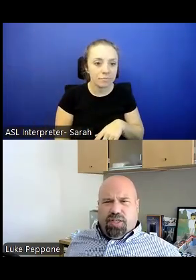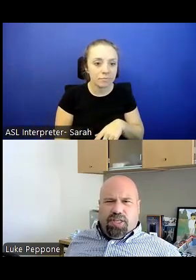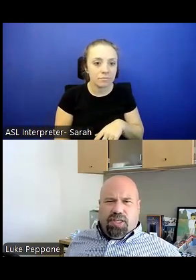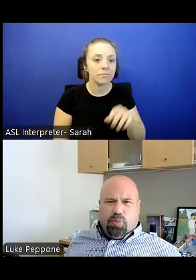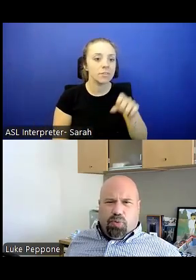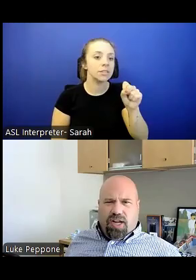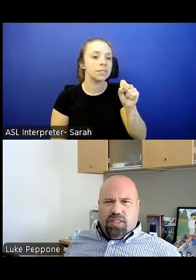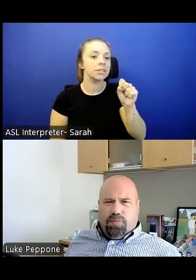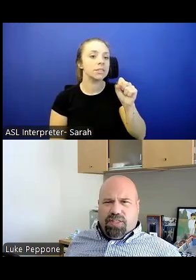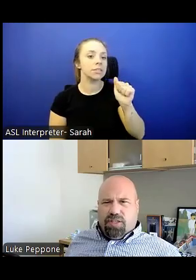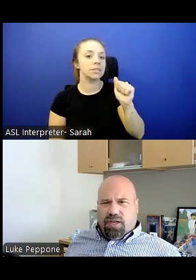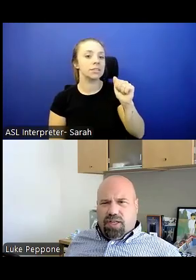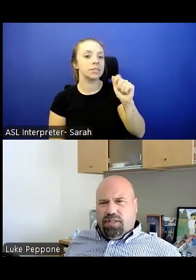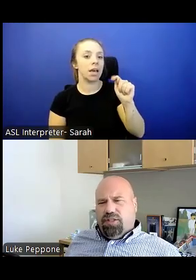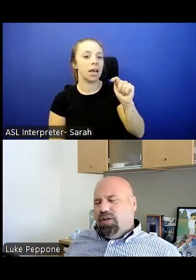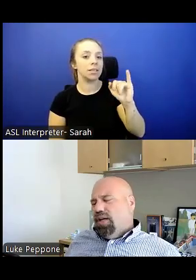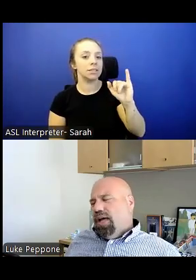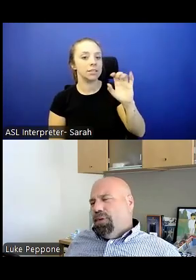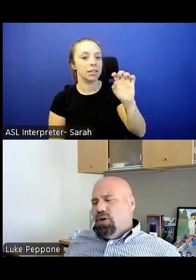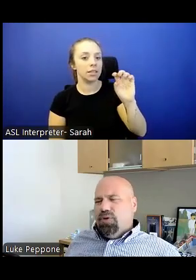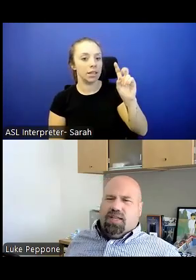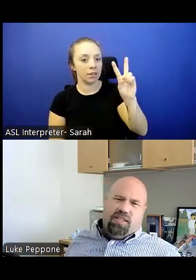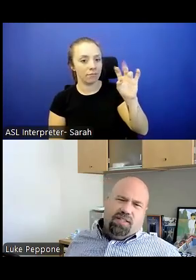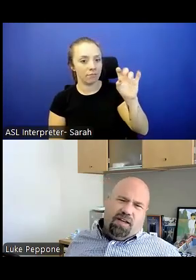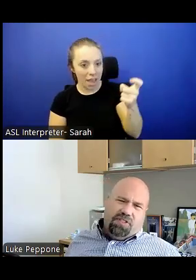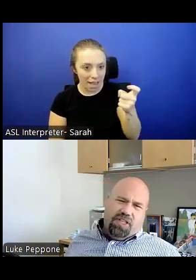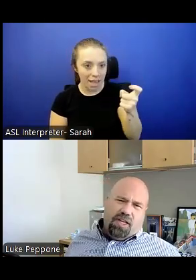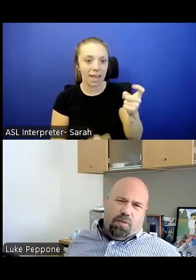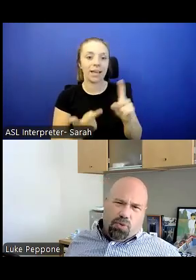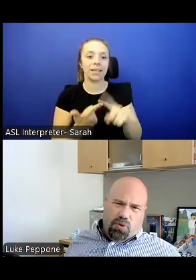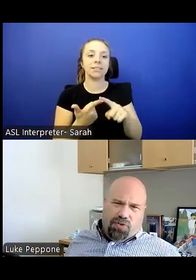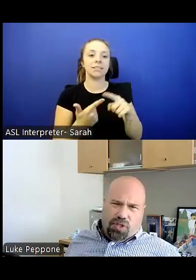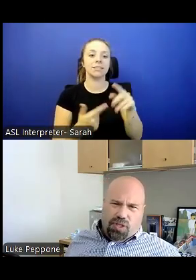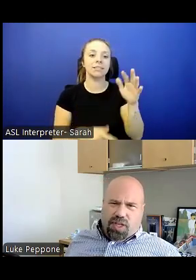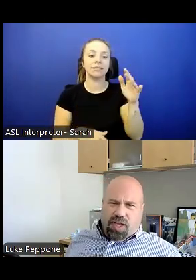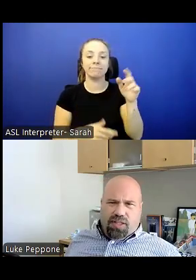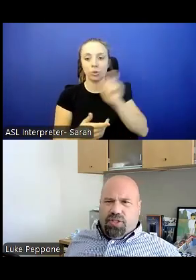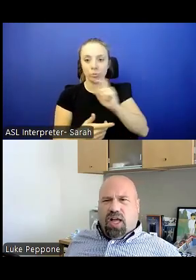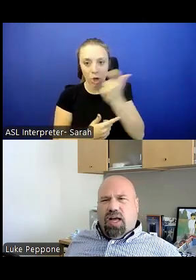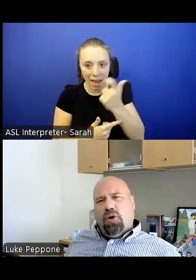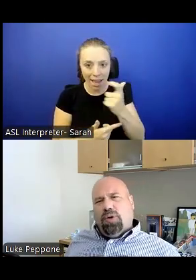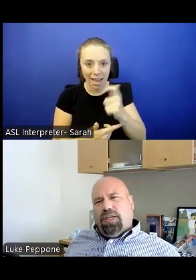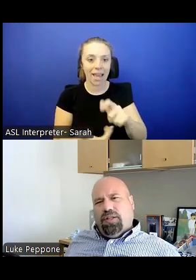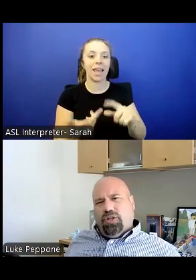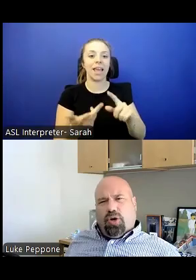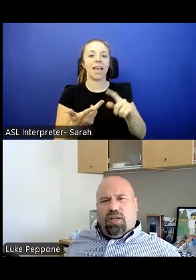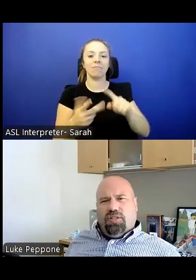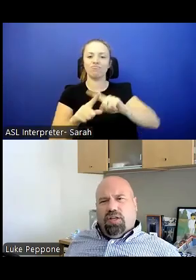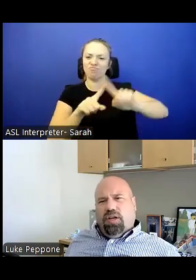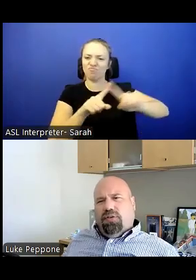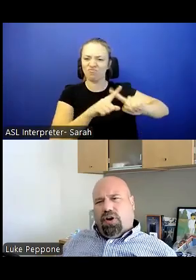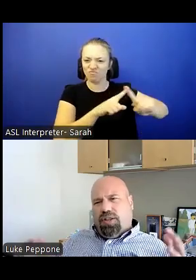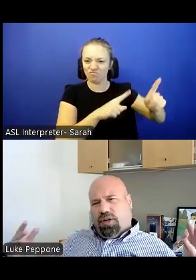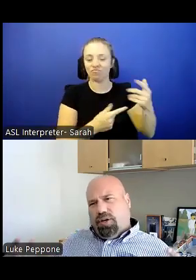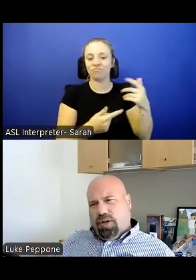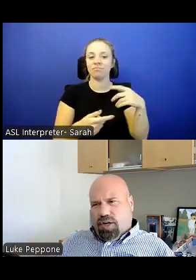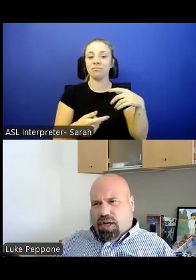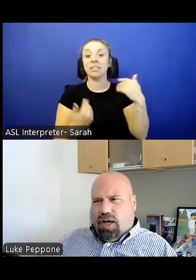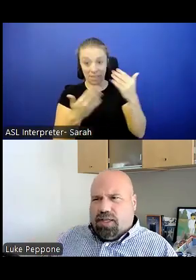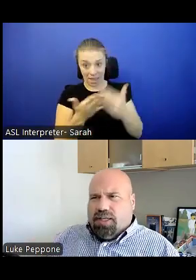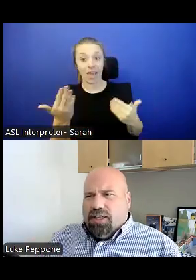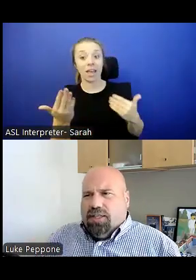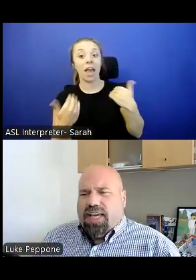THC CBD spray has been studied. The Epilodex has an FDA approval, and there's ongoing other trials for